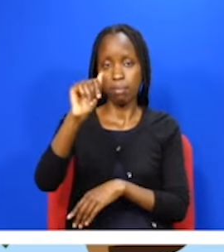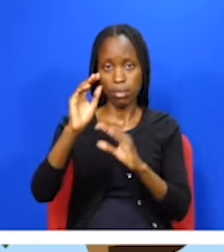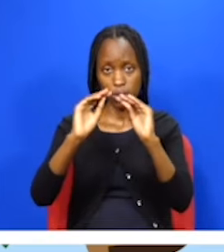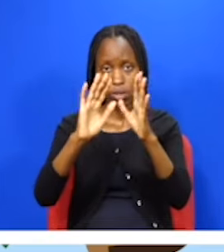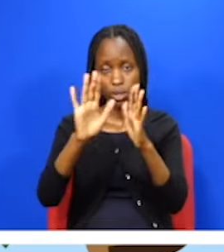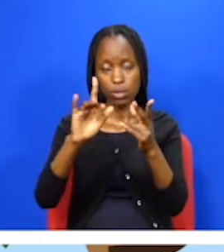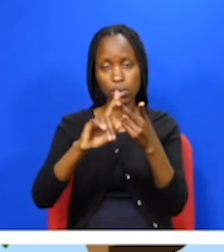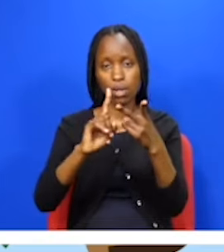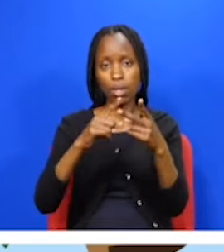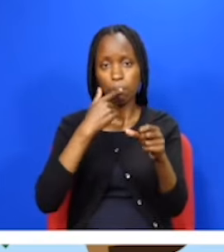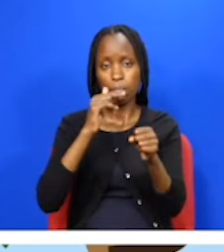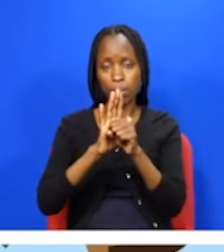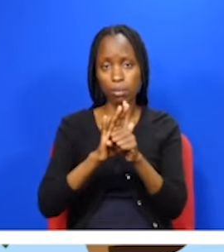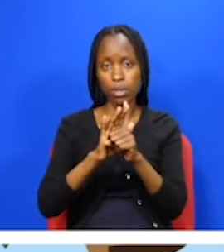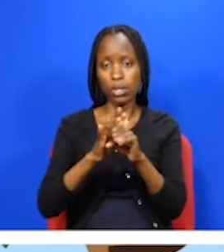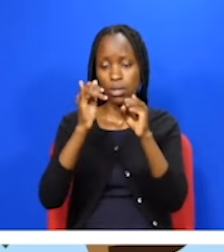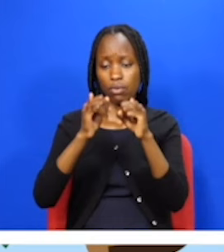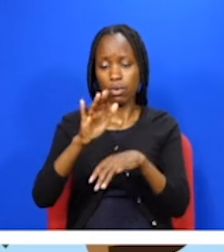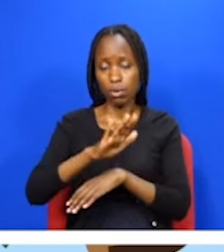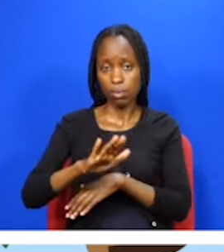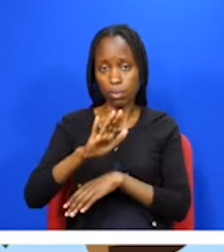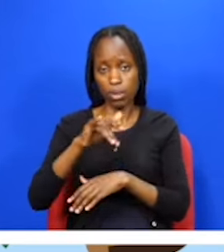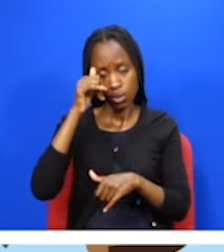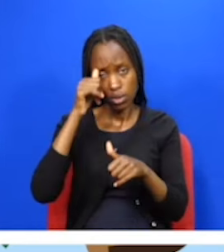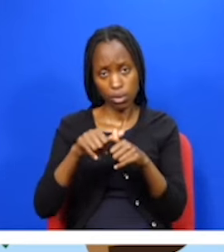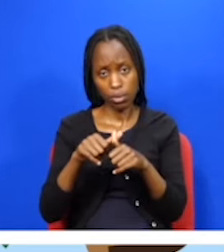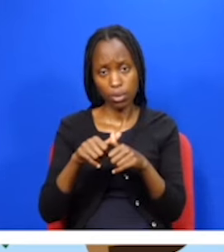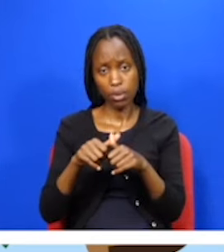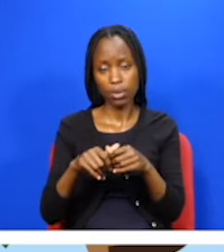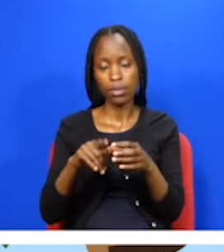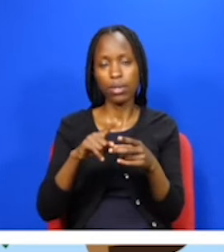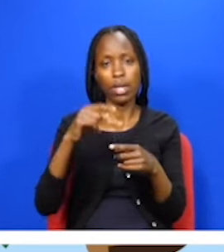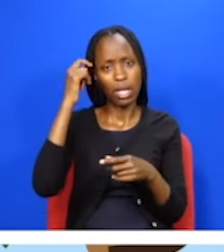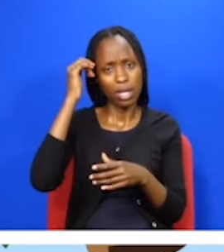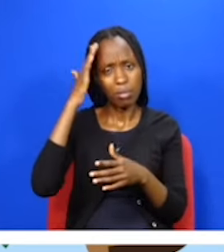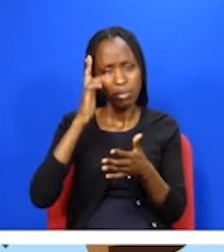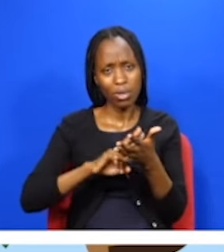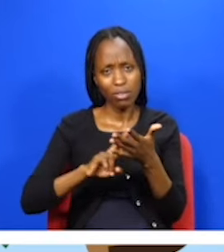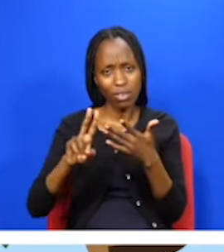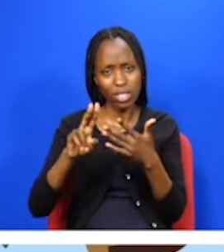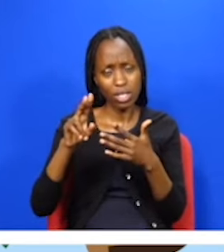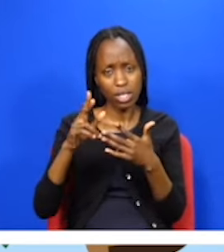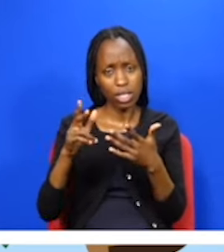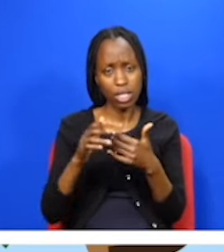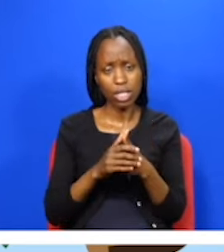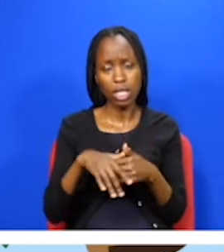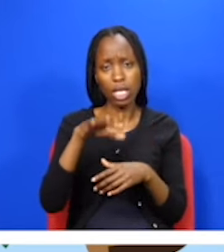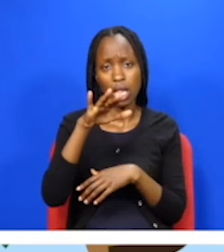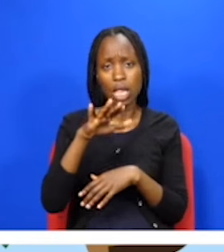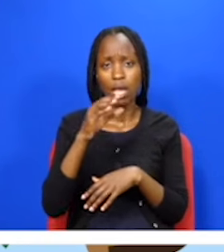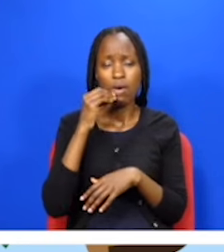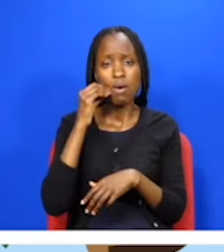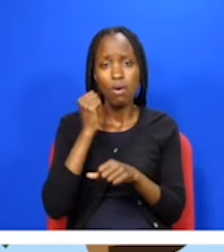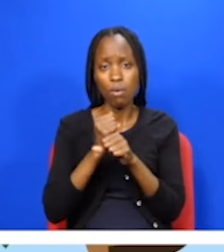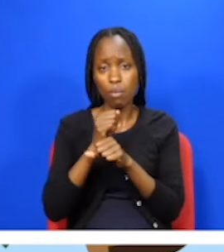the new territories with Teacher Mercy? How about the memory verse? Did you do the lesson activities